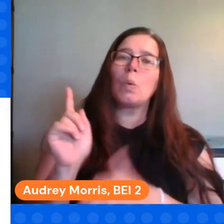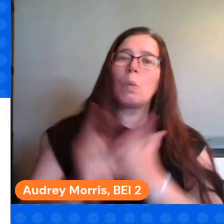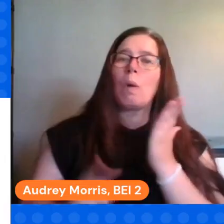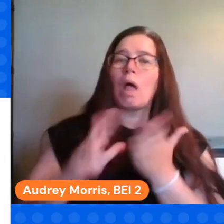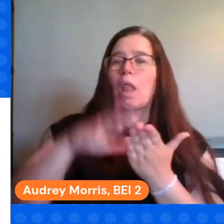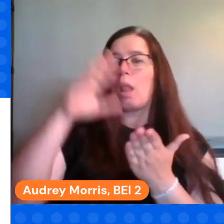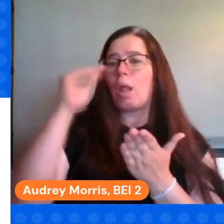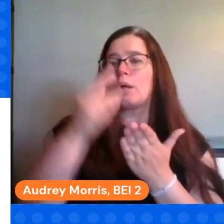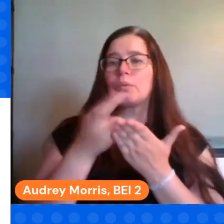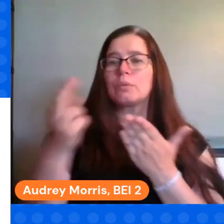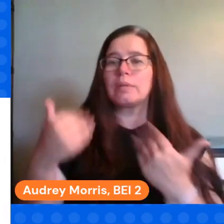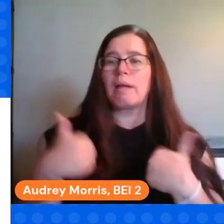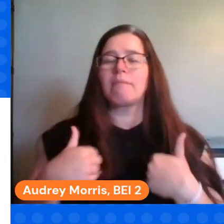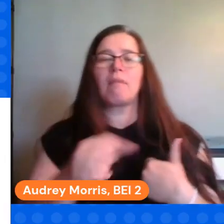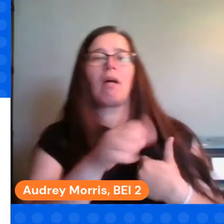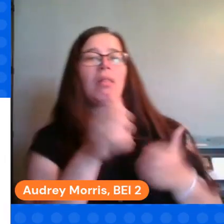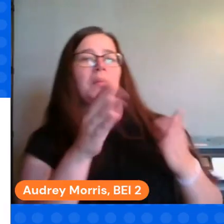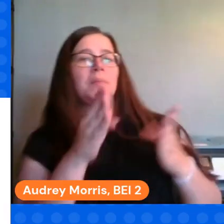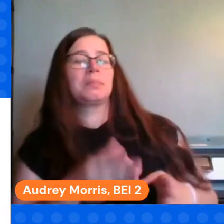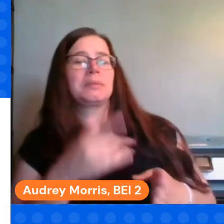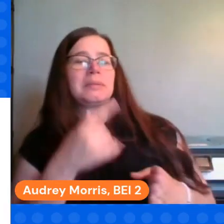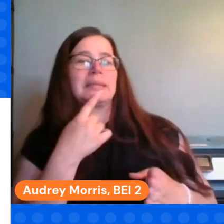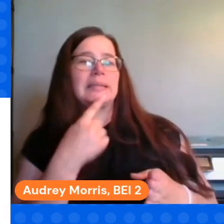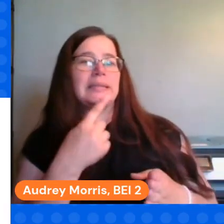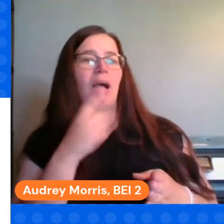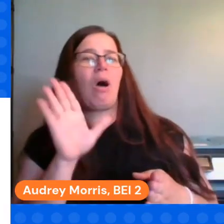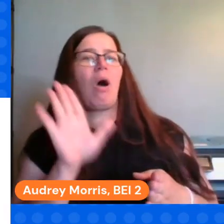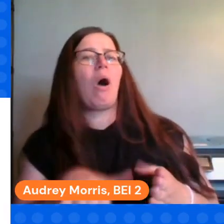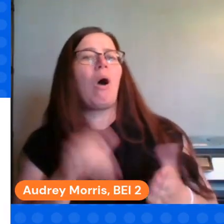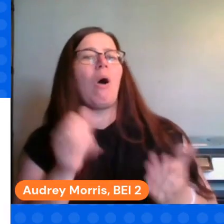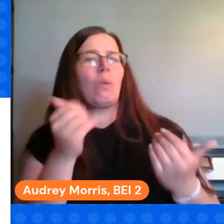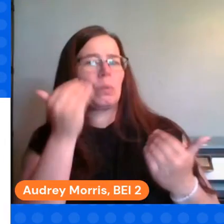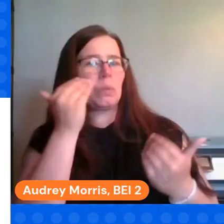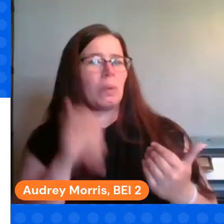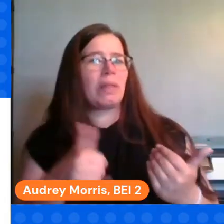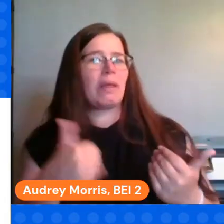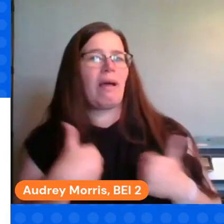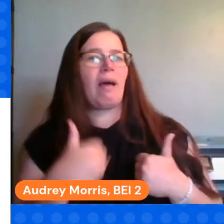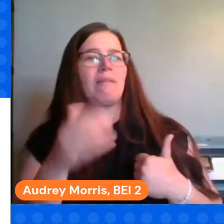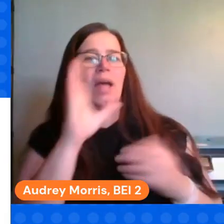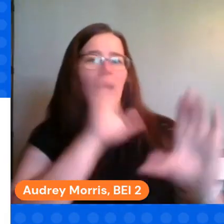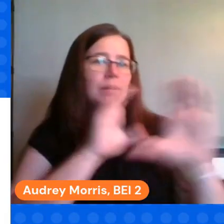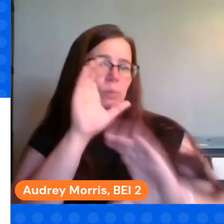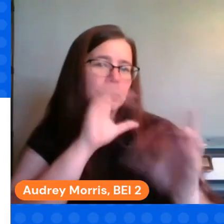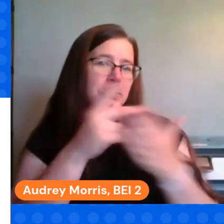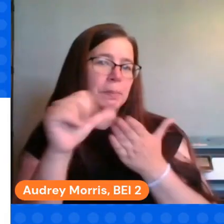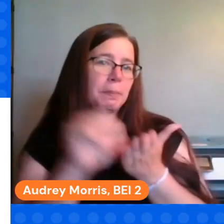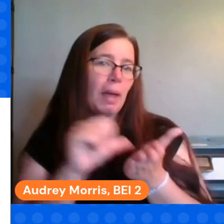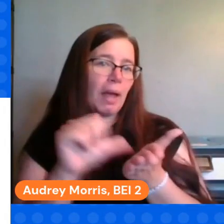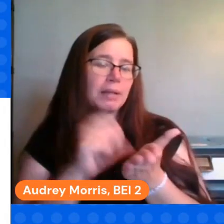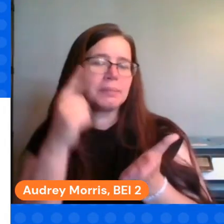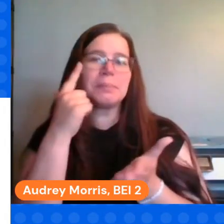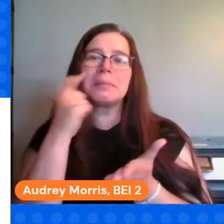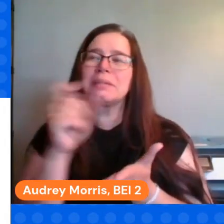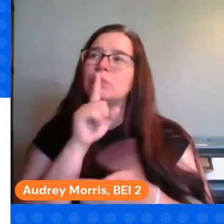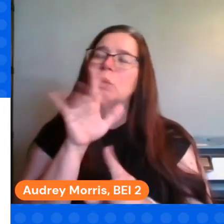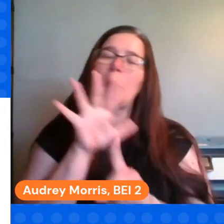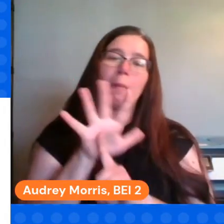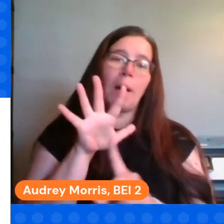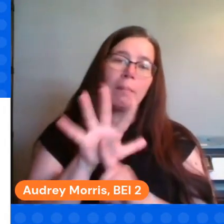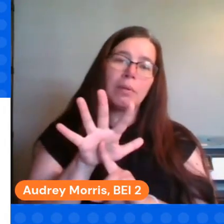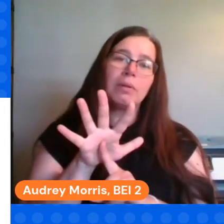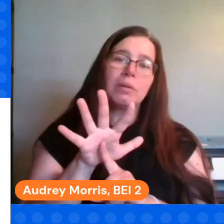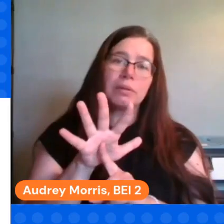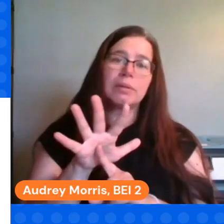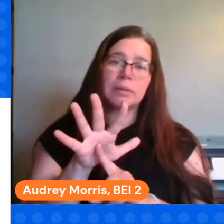And someone else, some participants said, oh, there is this OctoStudio explorations page. It's because it's so popular, it was made by